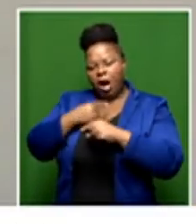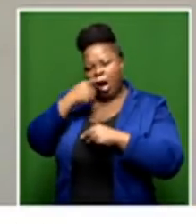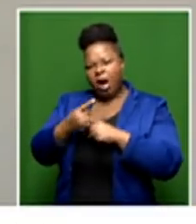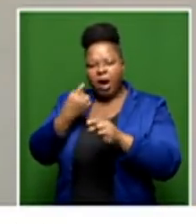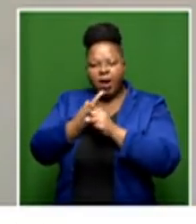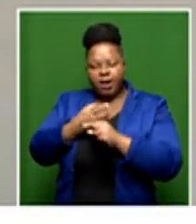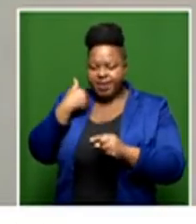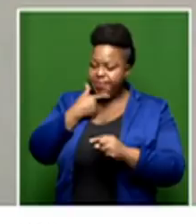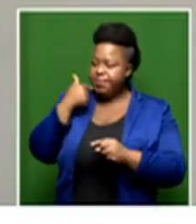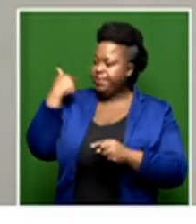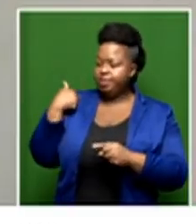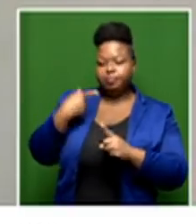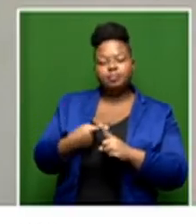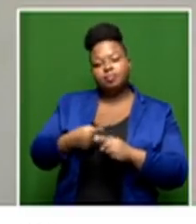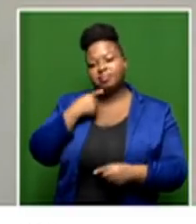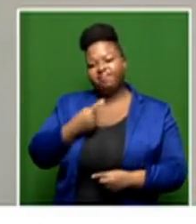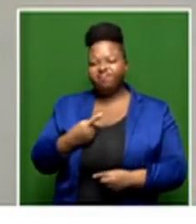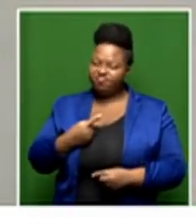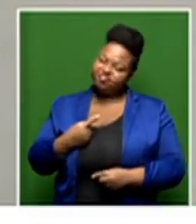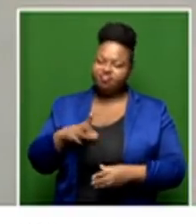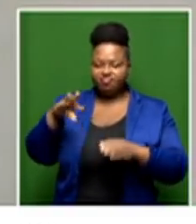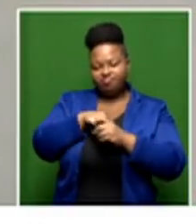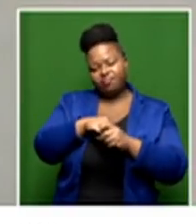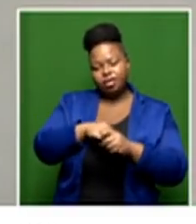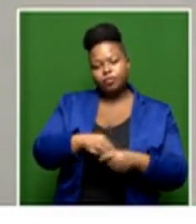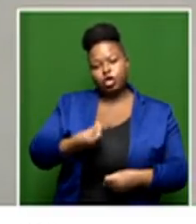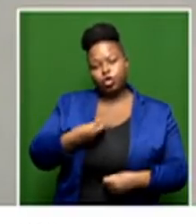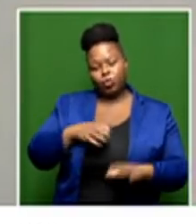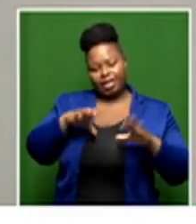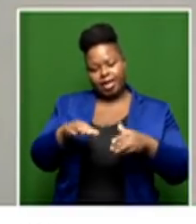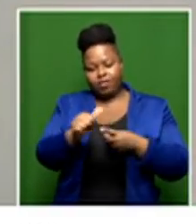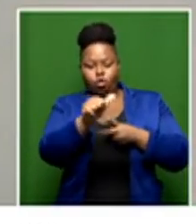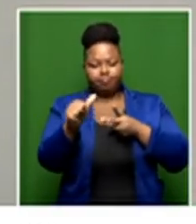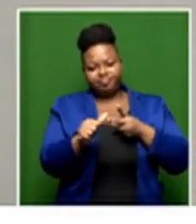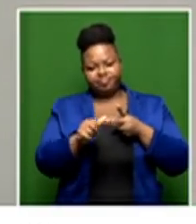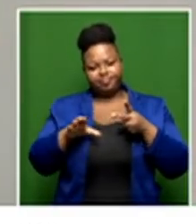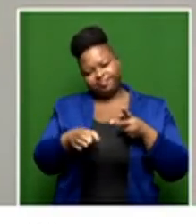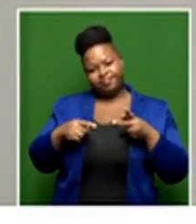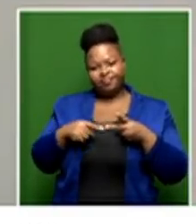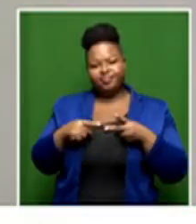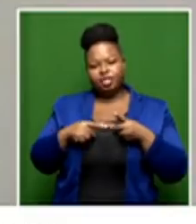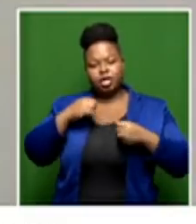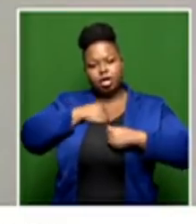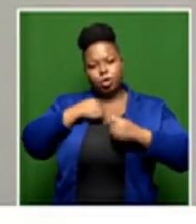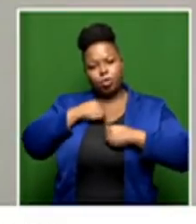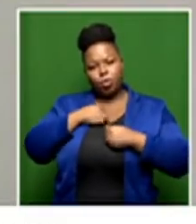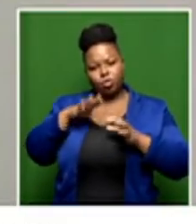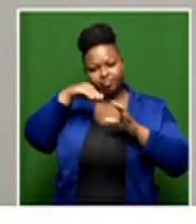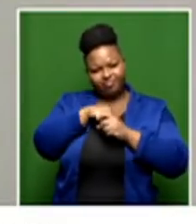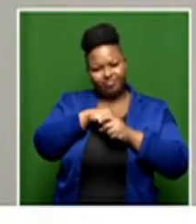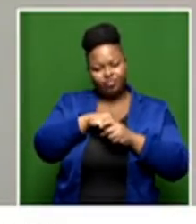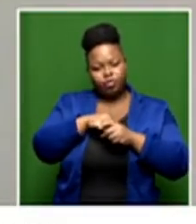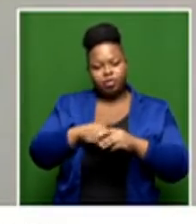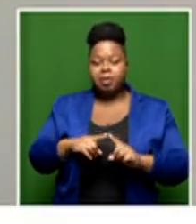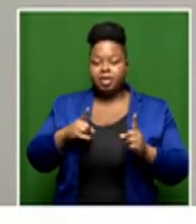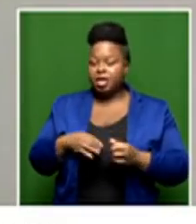at least in the recent past, enjoyed having the youth league as a weapon in their own schemes.